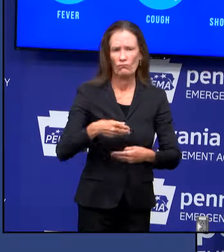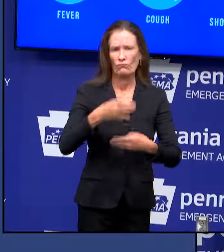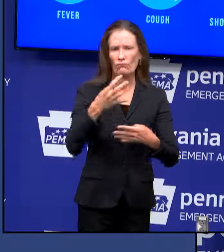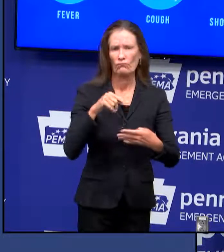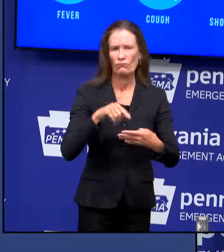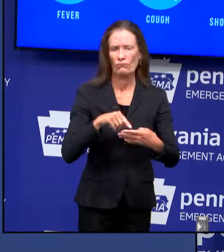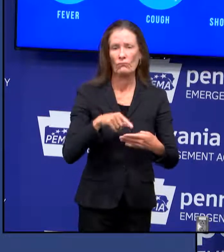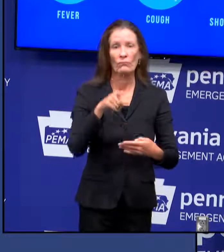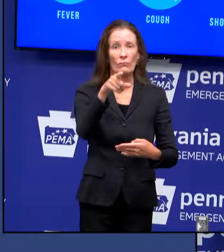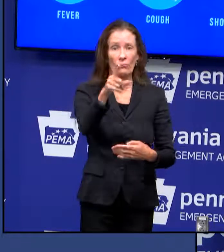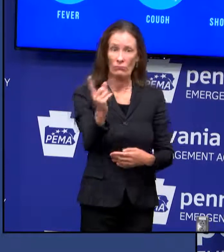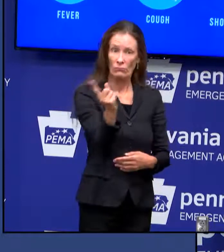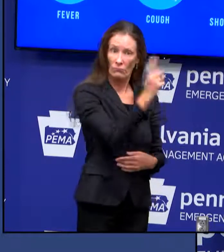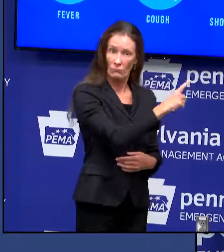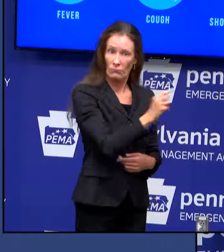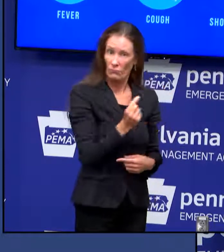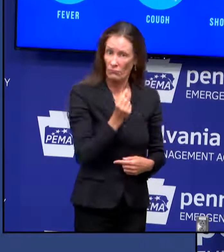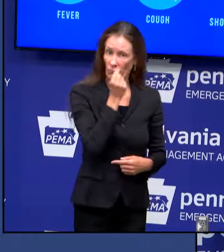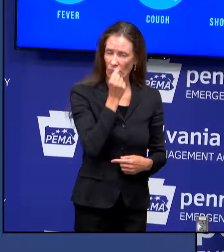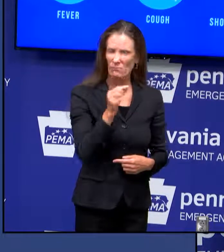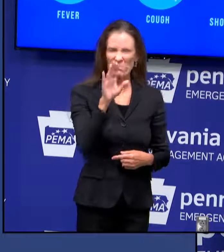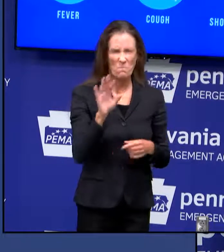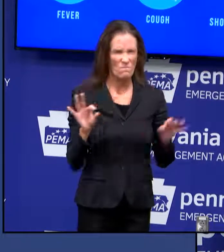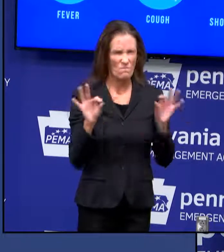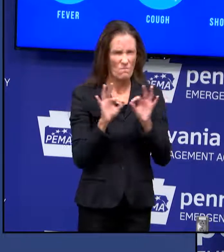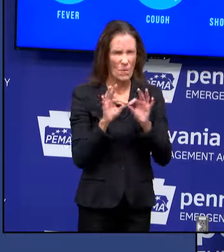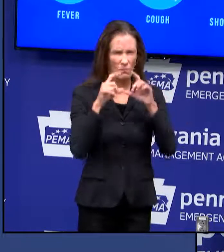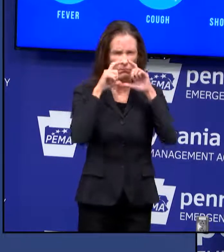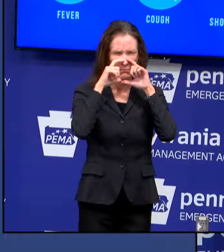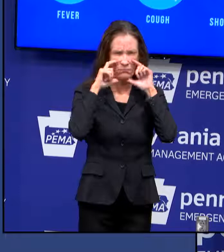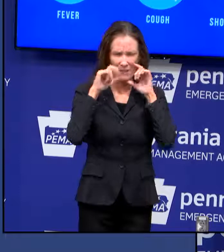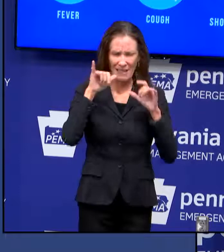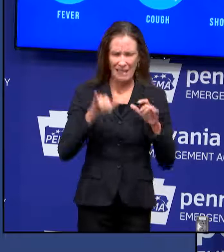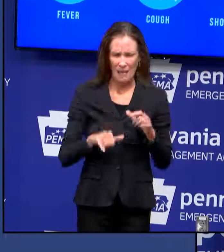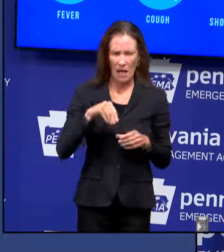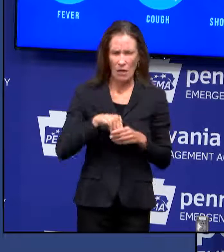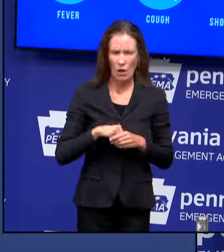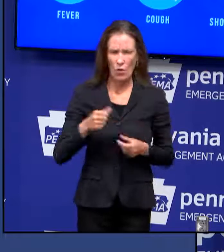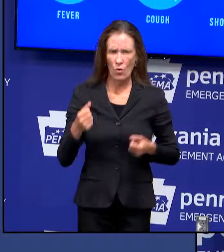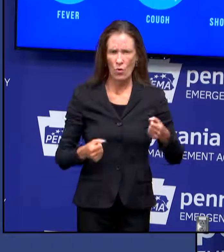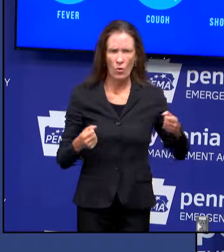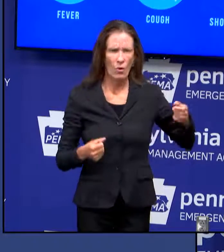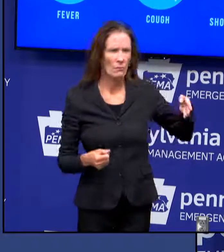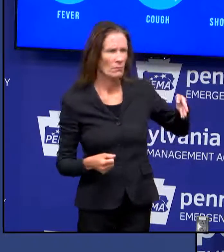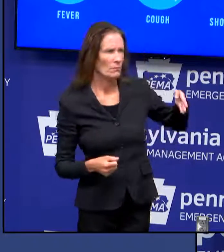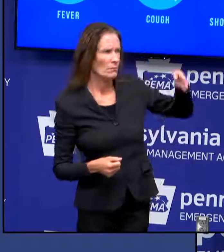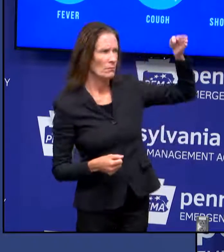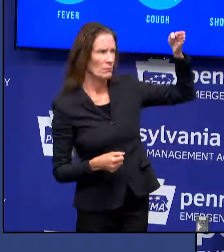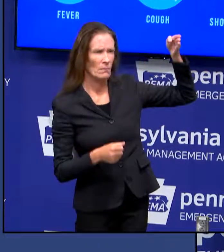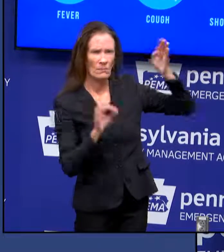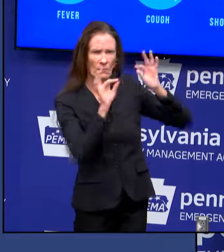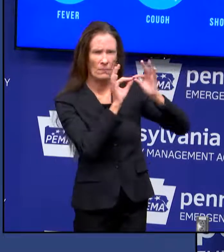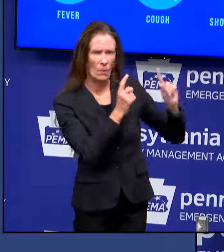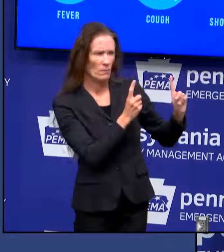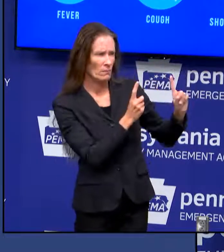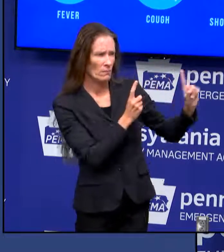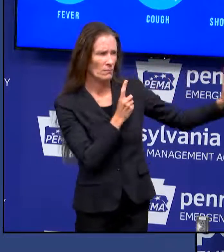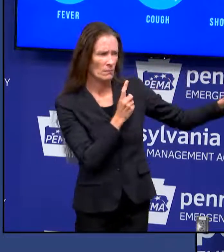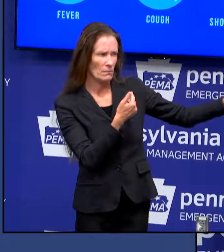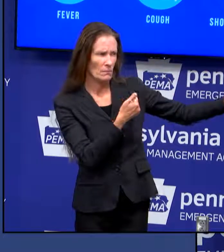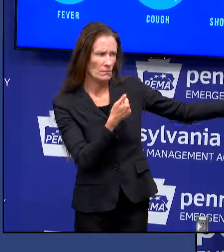associates as well as those individual patients being tested, we ask that they wear a mask. You see it's a contactless approach with the model by design, but in